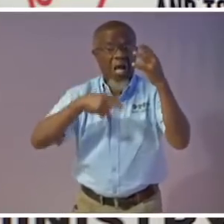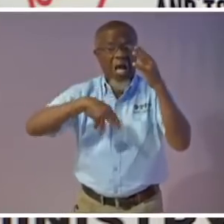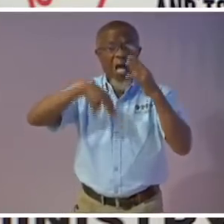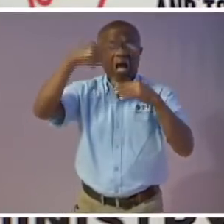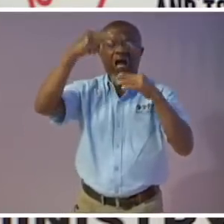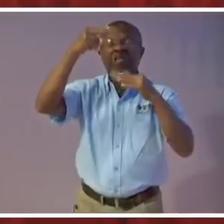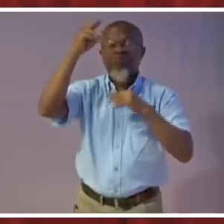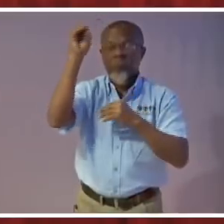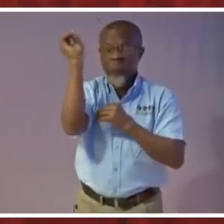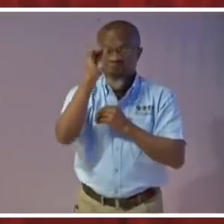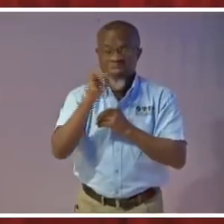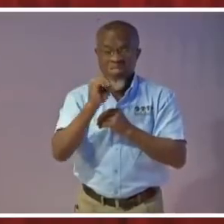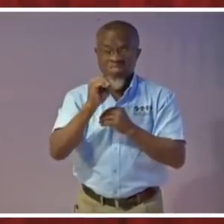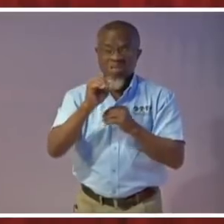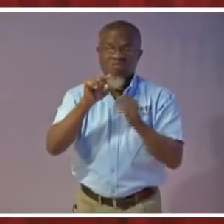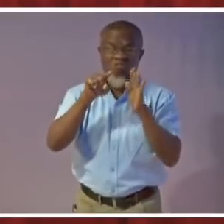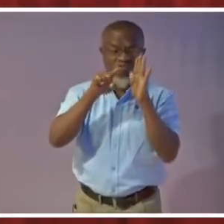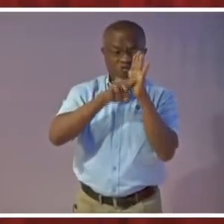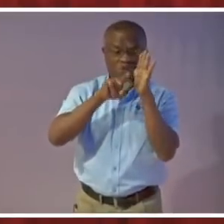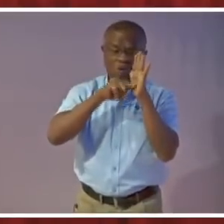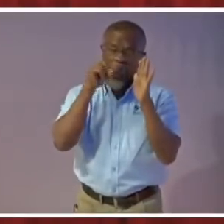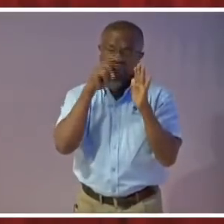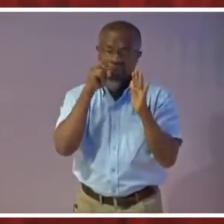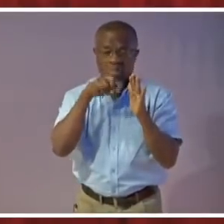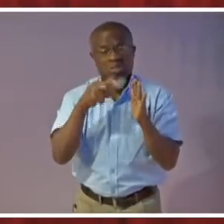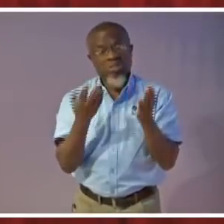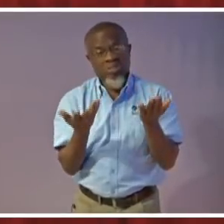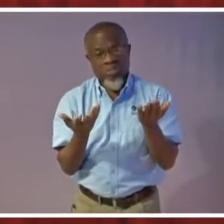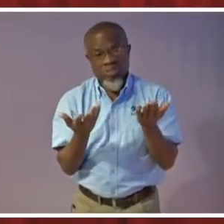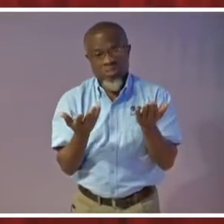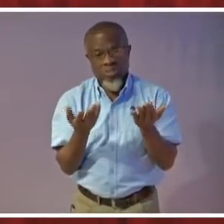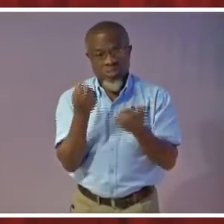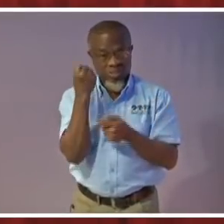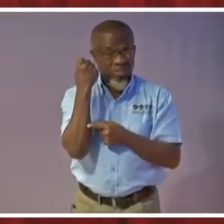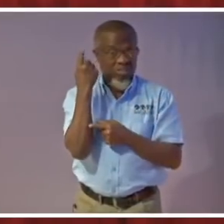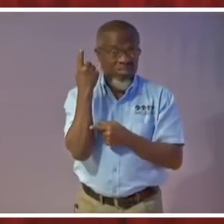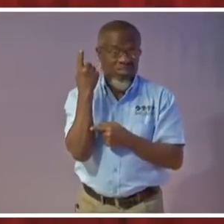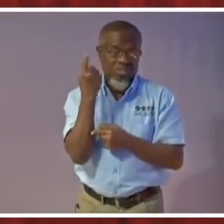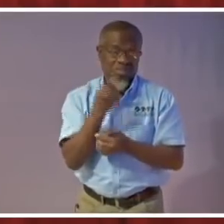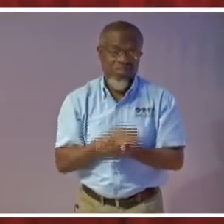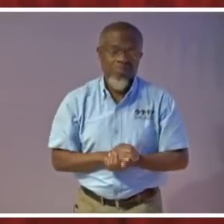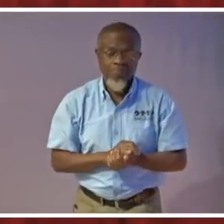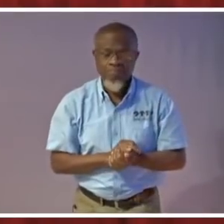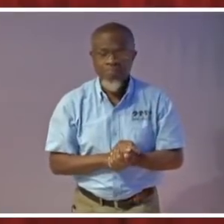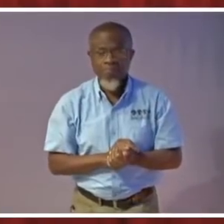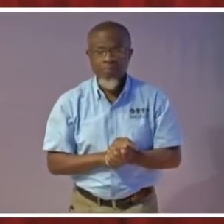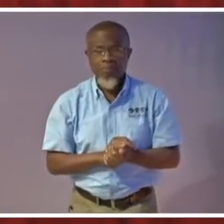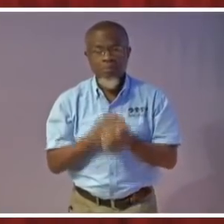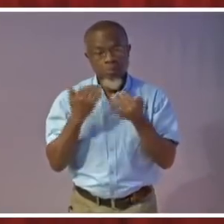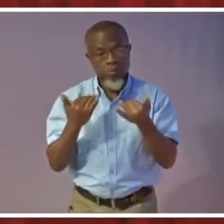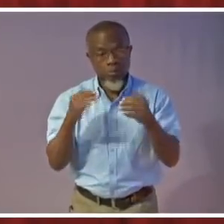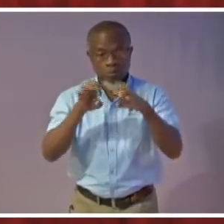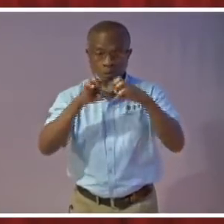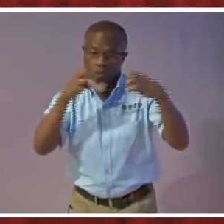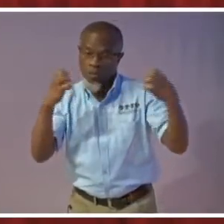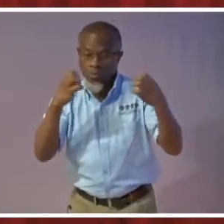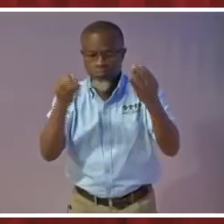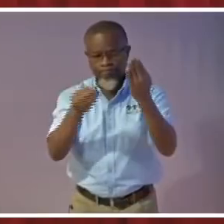very much, Rashad. And thank you, Minister. We go to Express for your follow-up question.